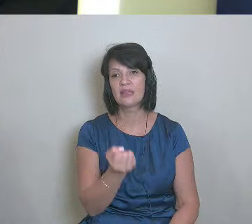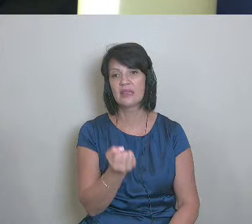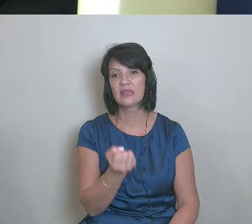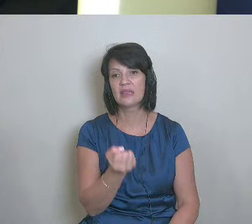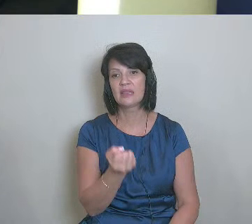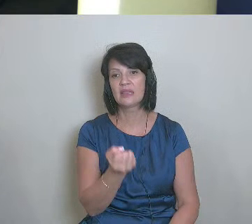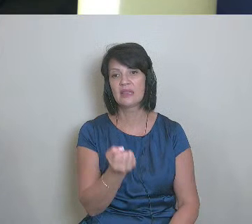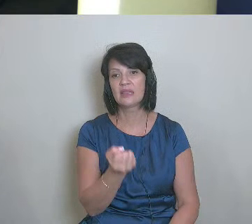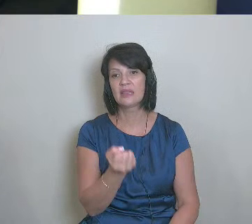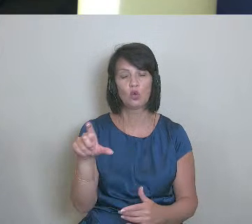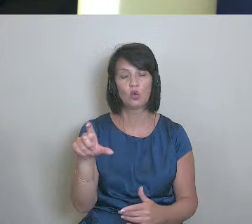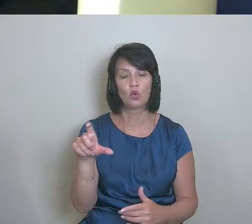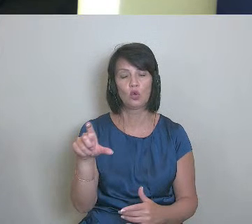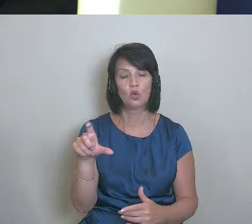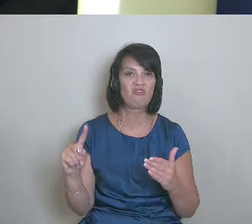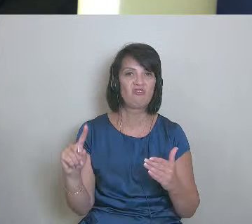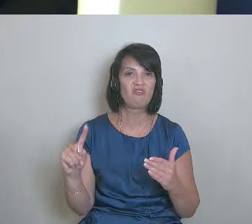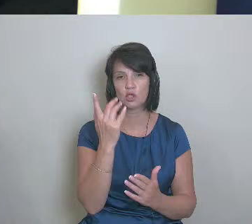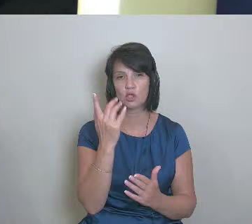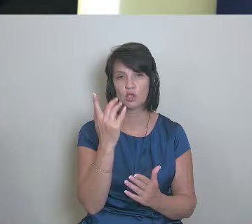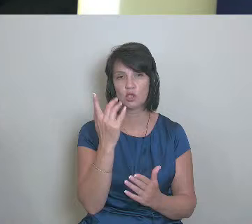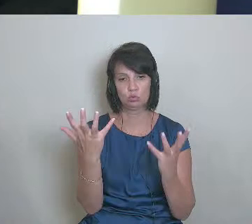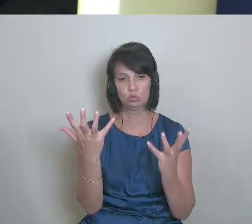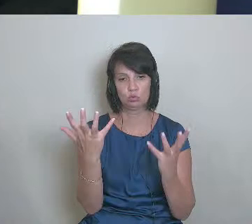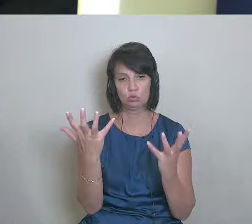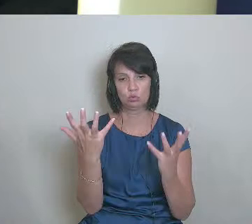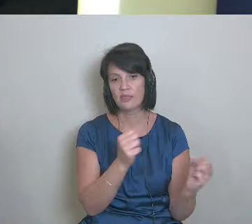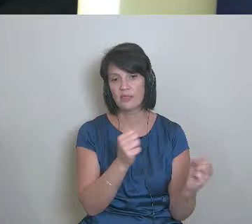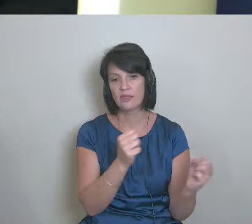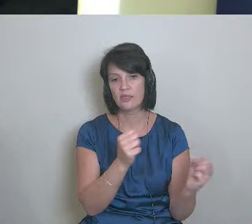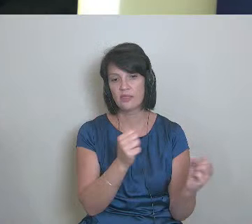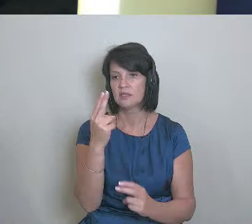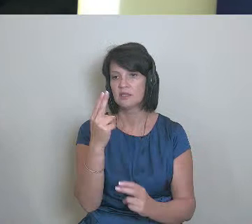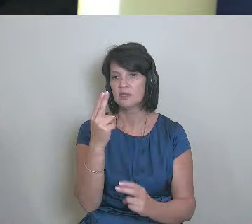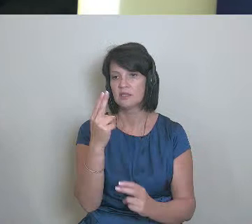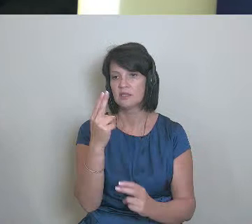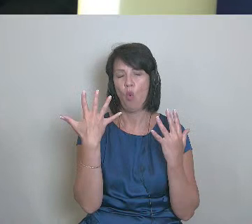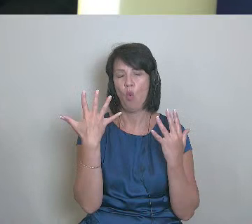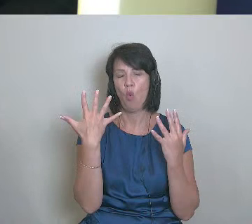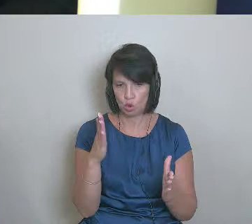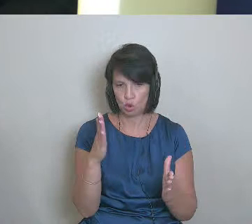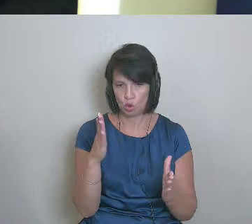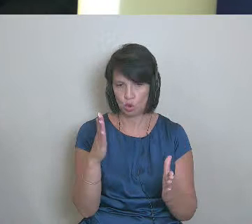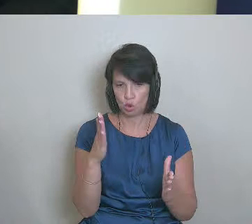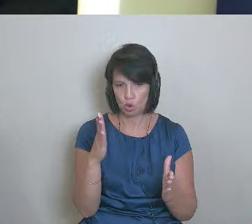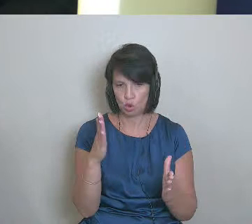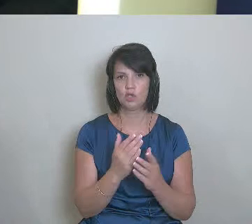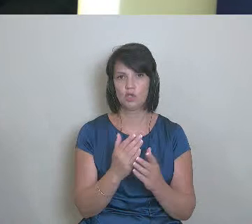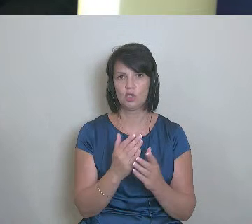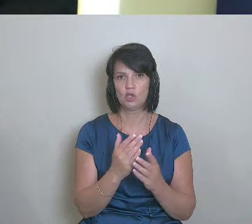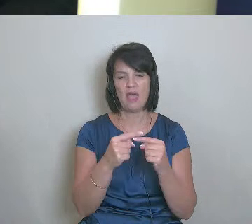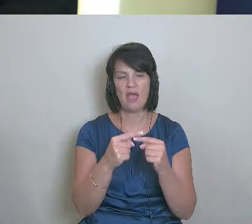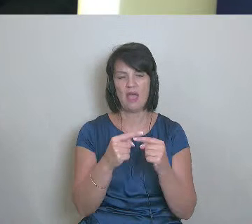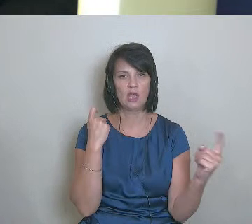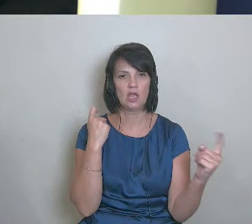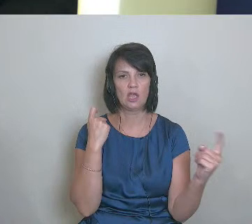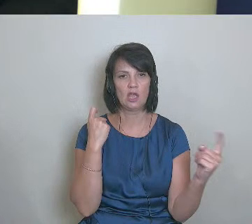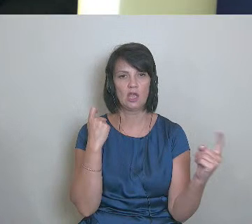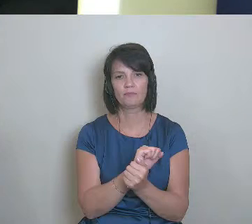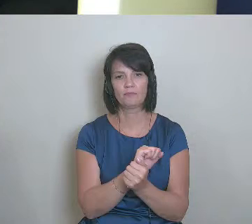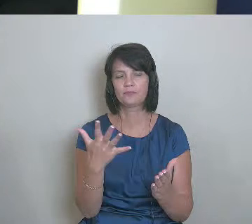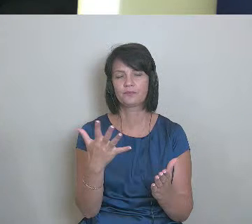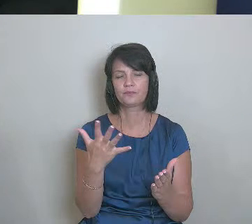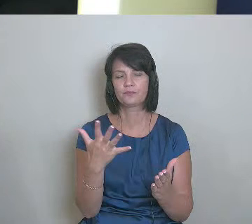then. So how do you support these courageous people who are going to follow the system for the first time? The